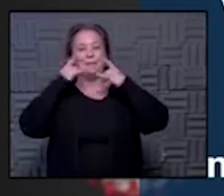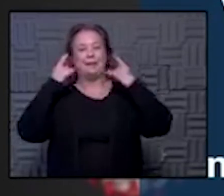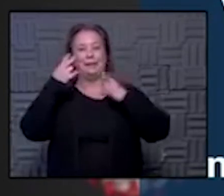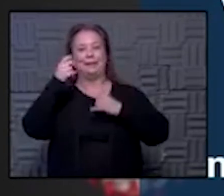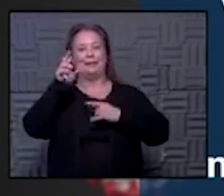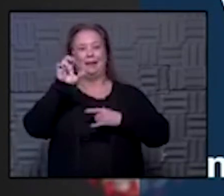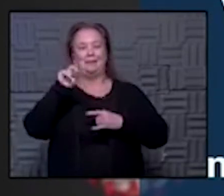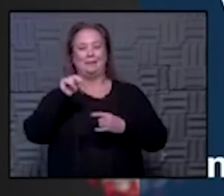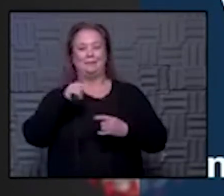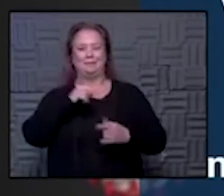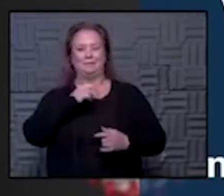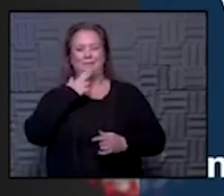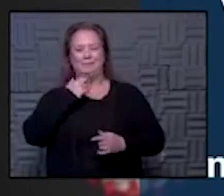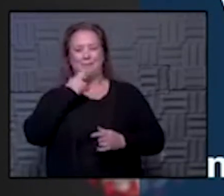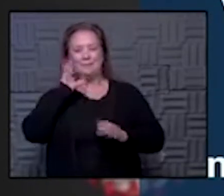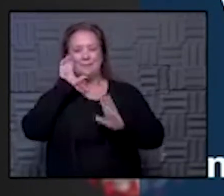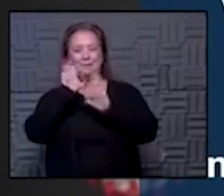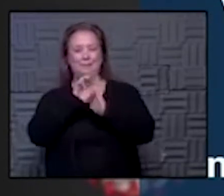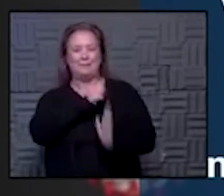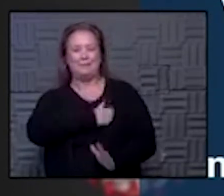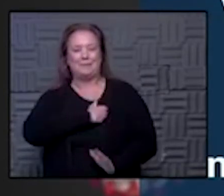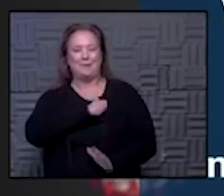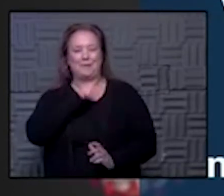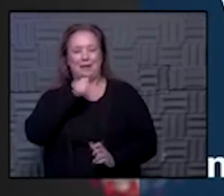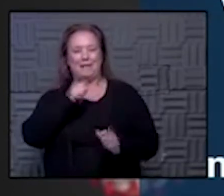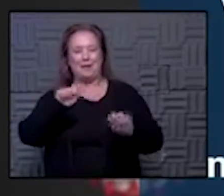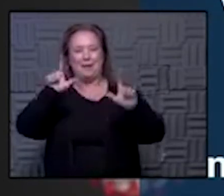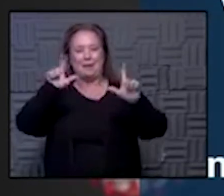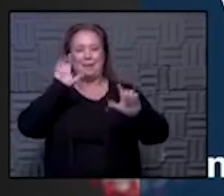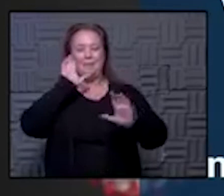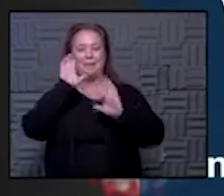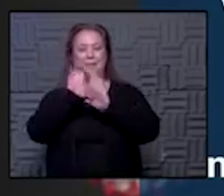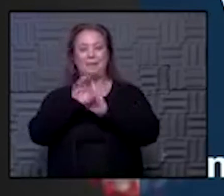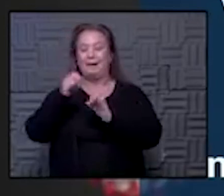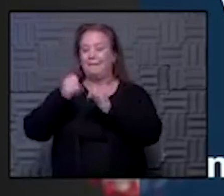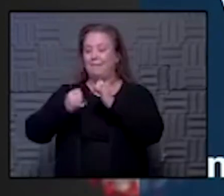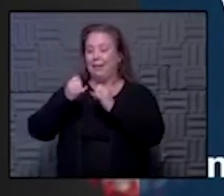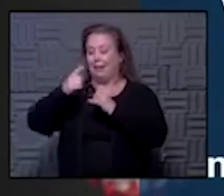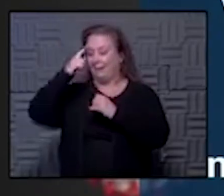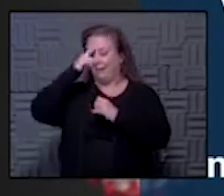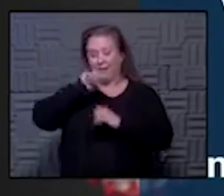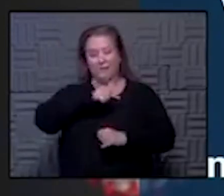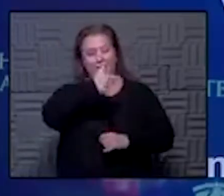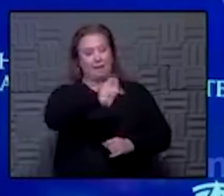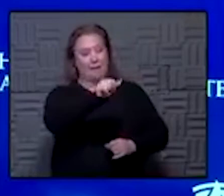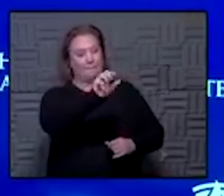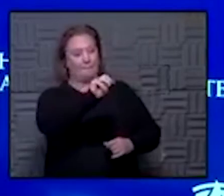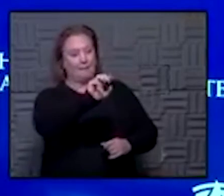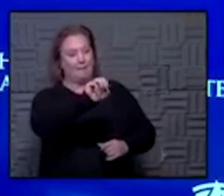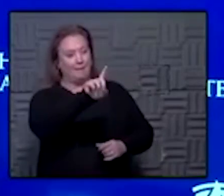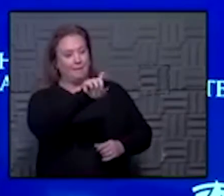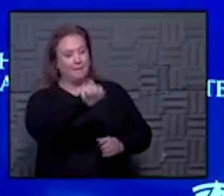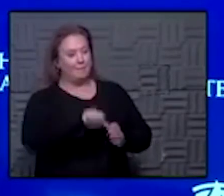was really adorable. I'm sorry we didn't get to see him. All right. Final thoughts. Amanda, I will start with